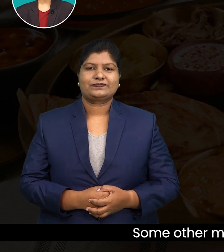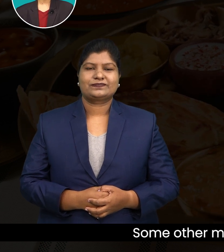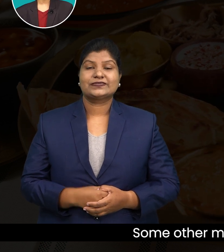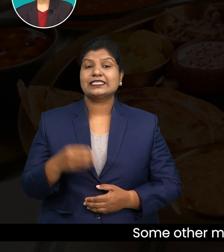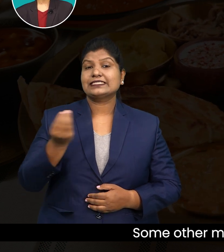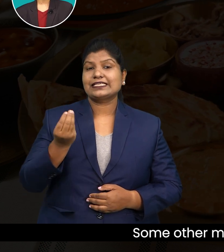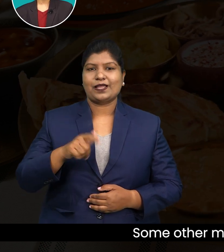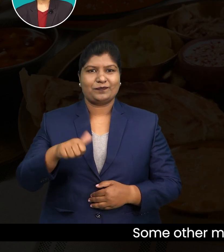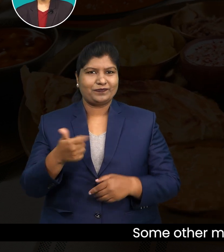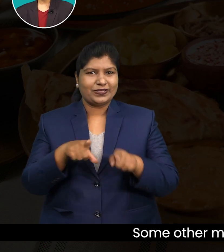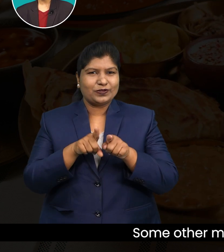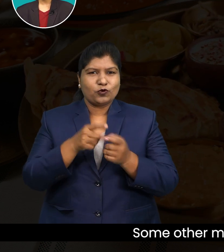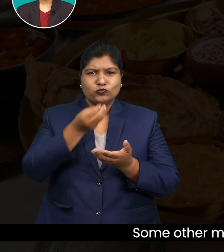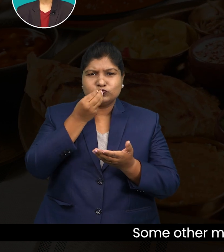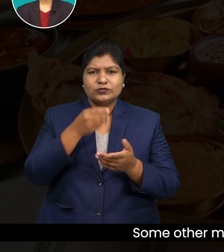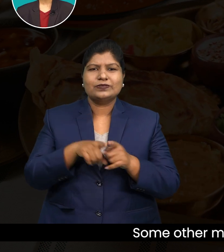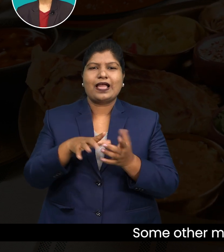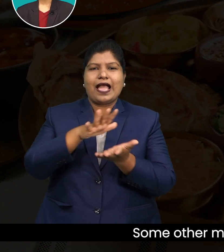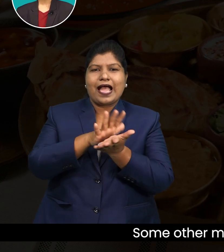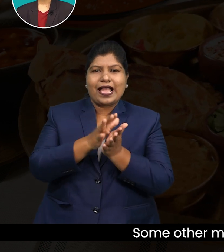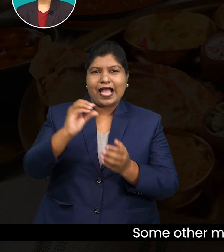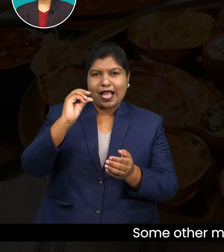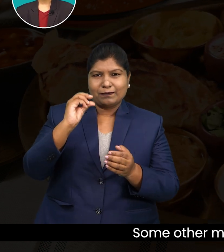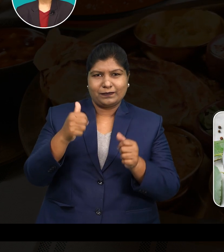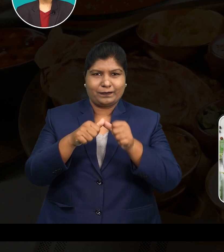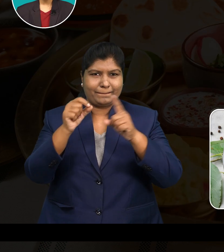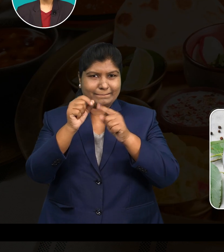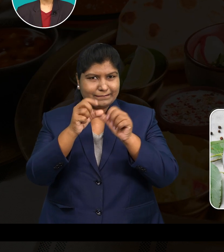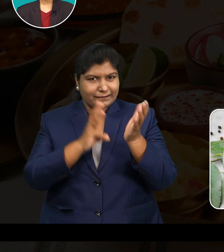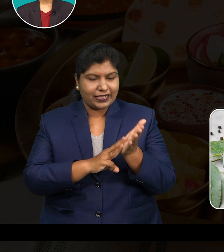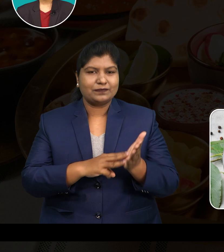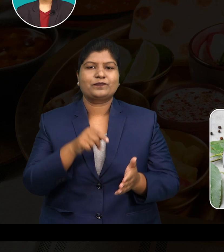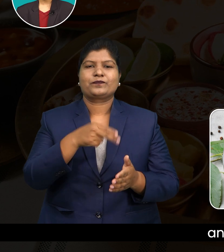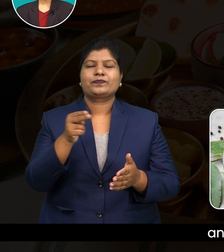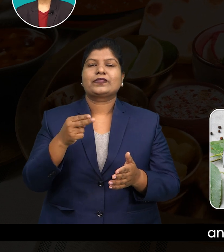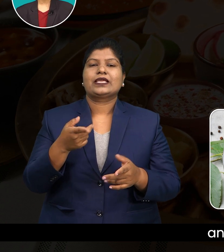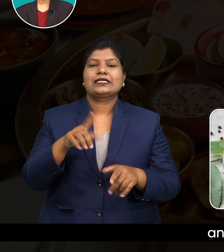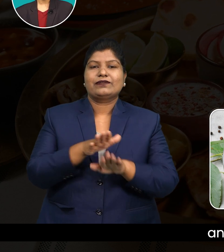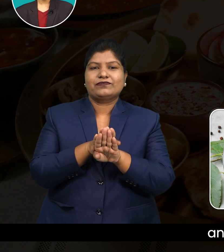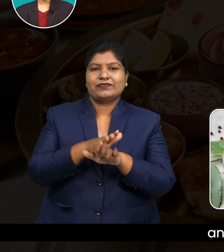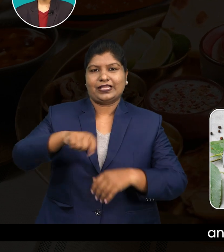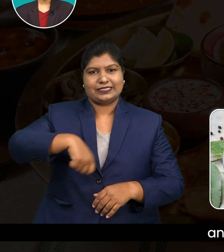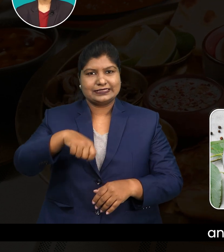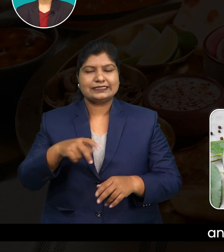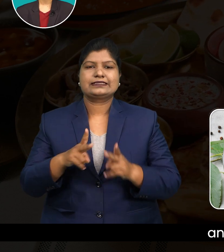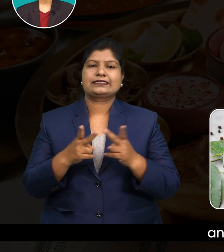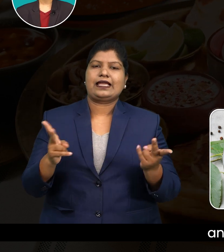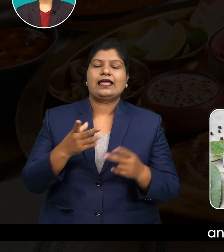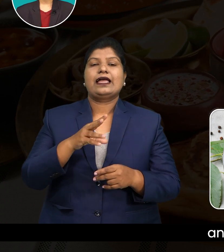Some other meals could be an appam, fish curry and vegetables.